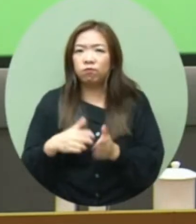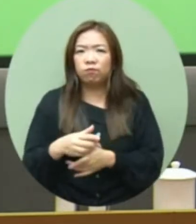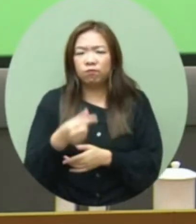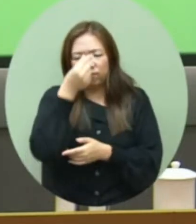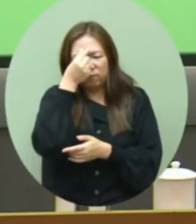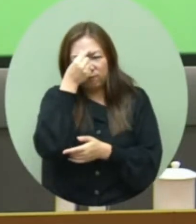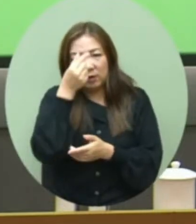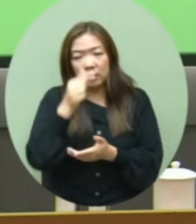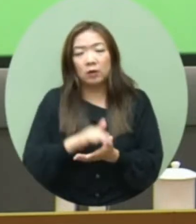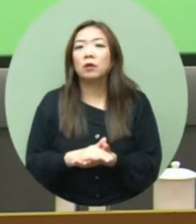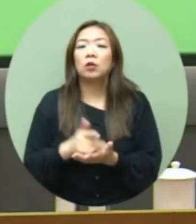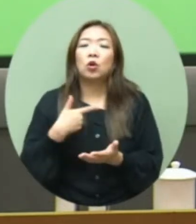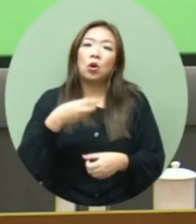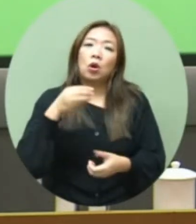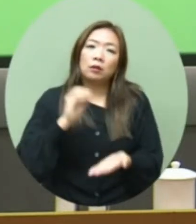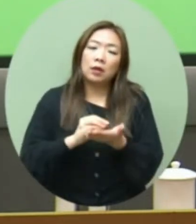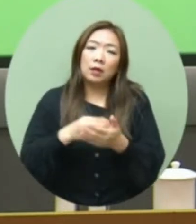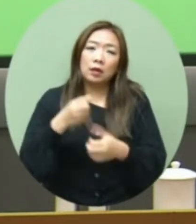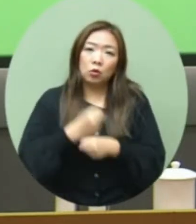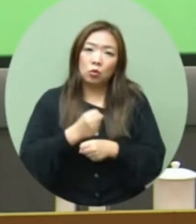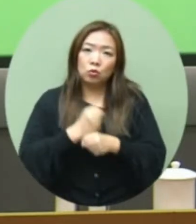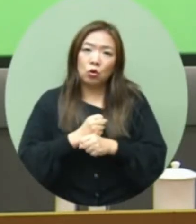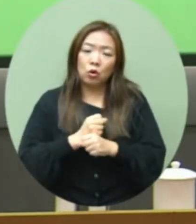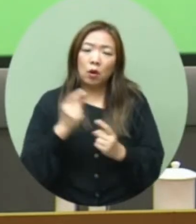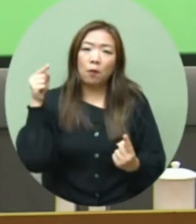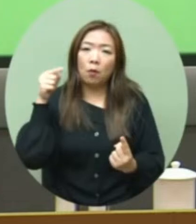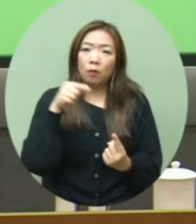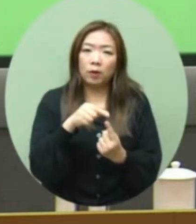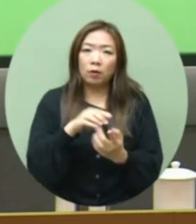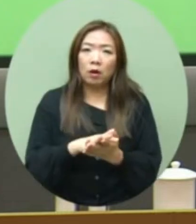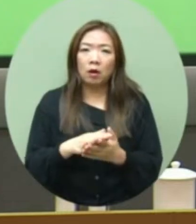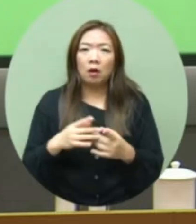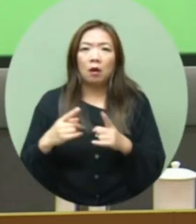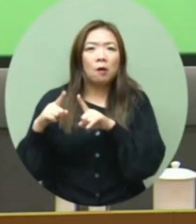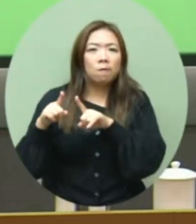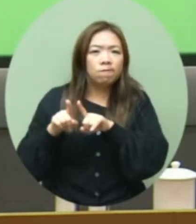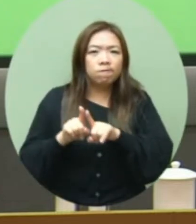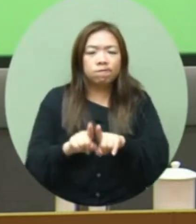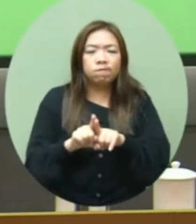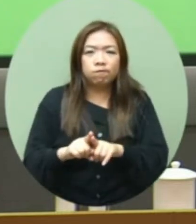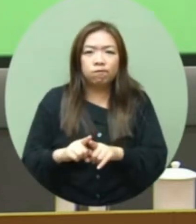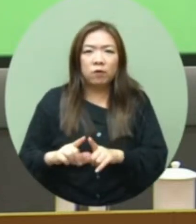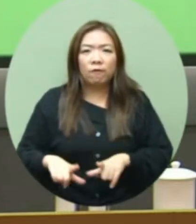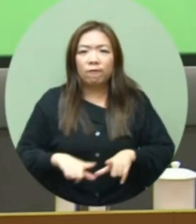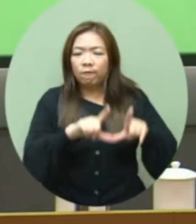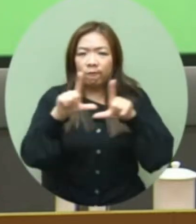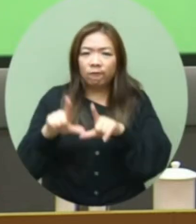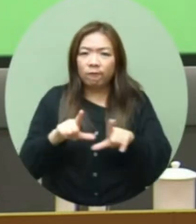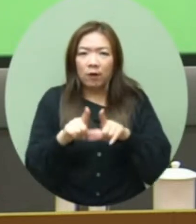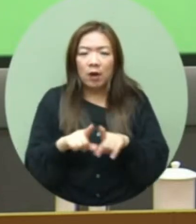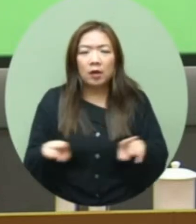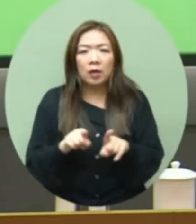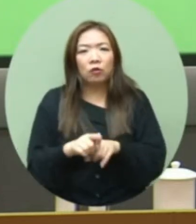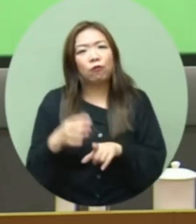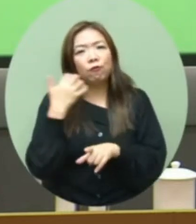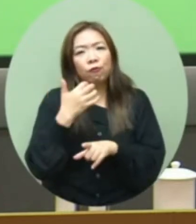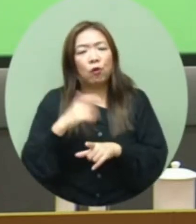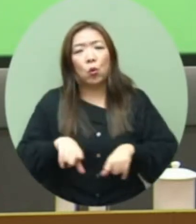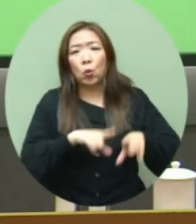was a time when Hong Kong was plagued by the epidemic. So the objective of the policy address